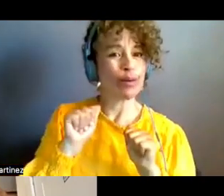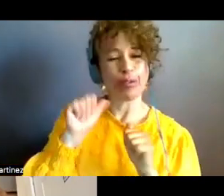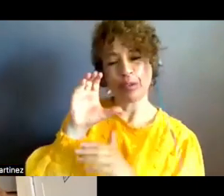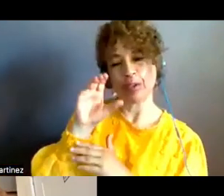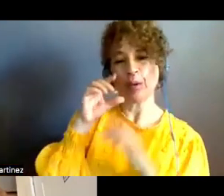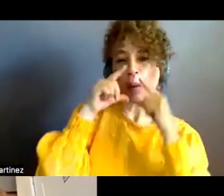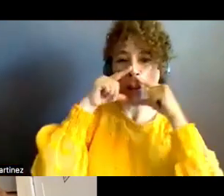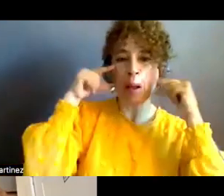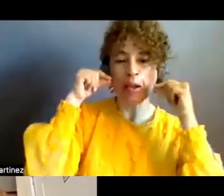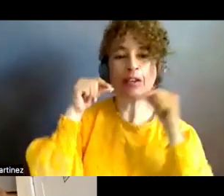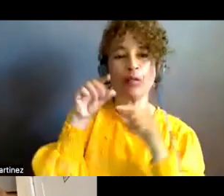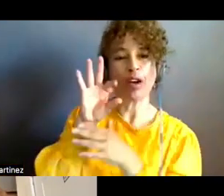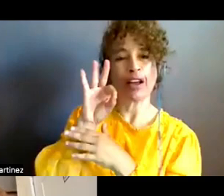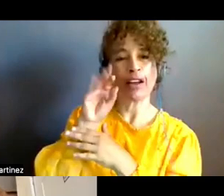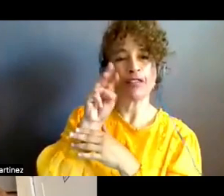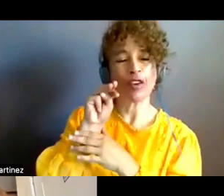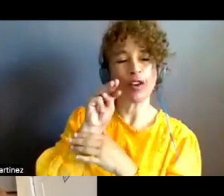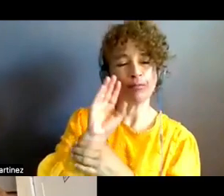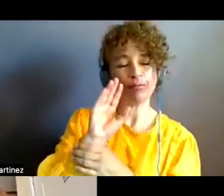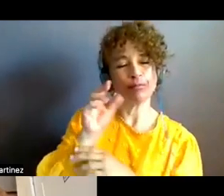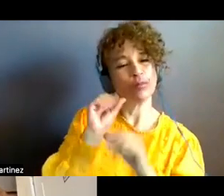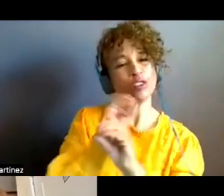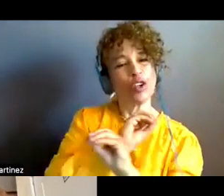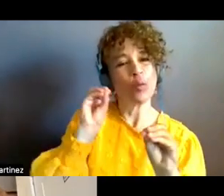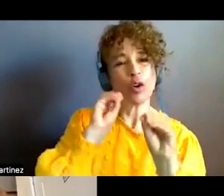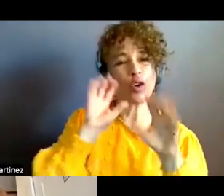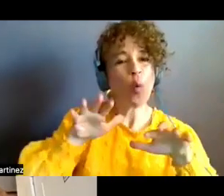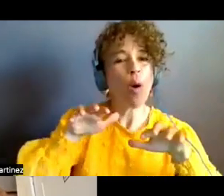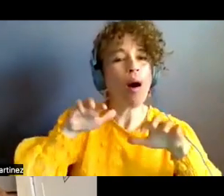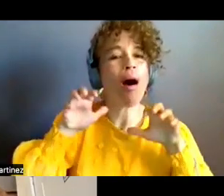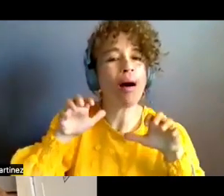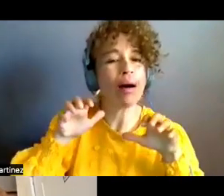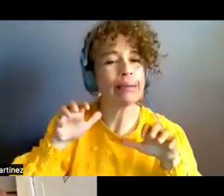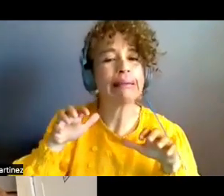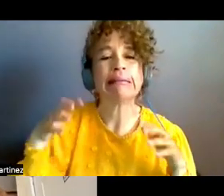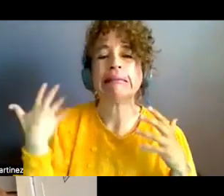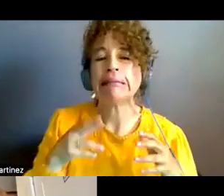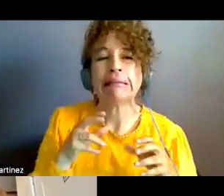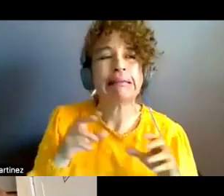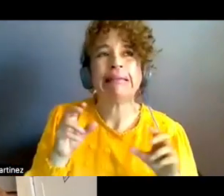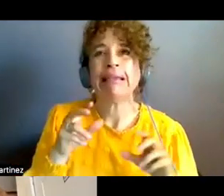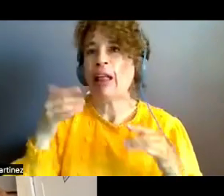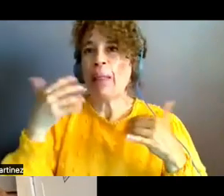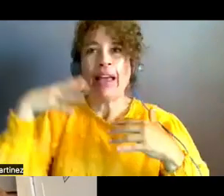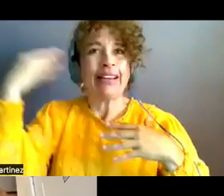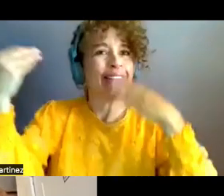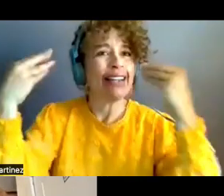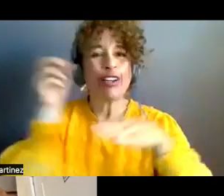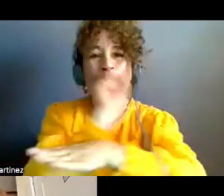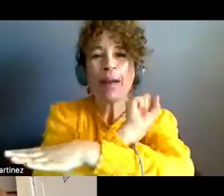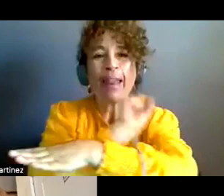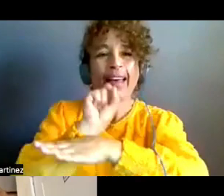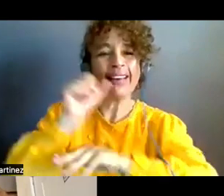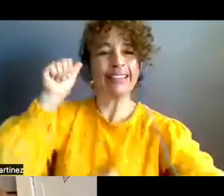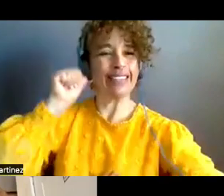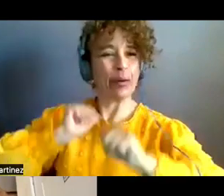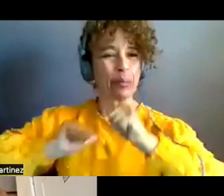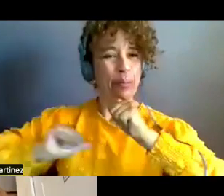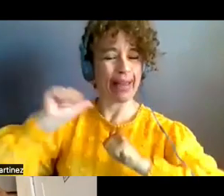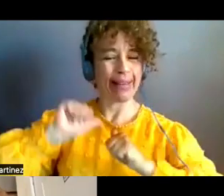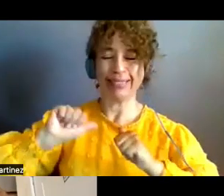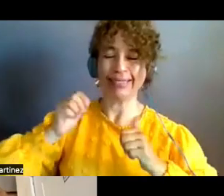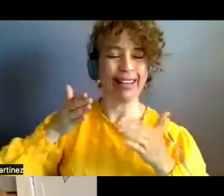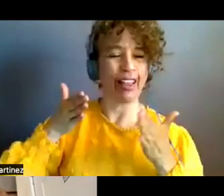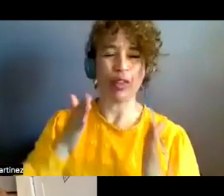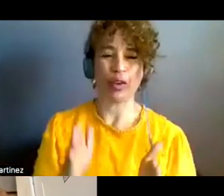So we filmed it as if it were a live performance, but there was no audience. It's so different to get out there and play on a stage space like that.